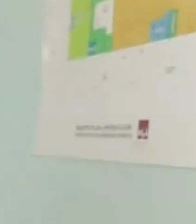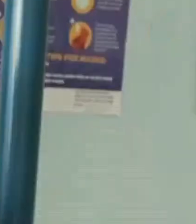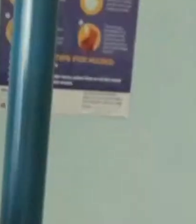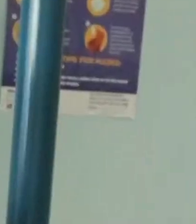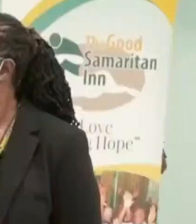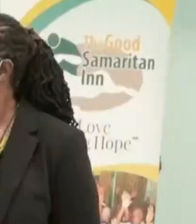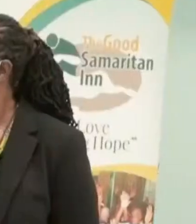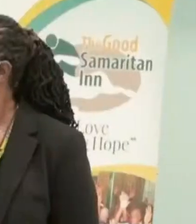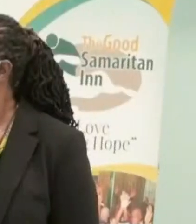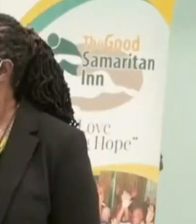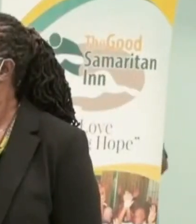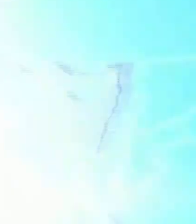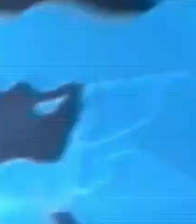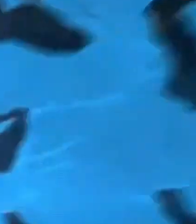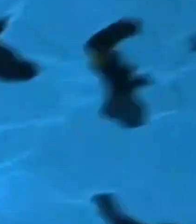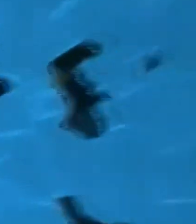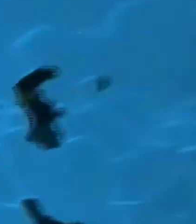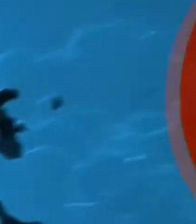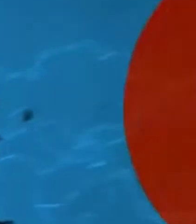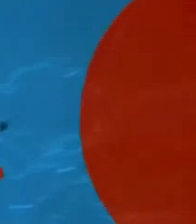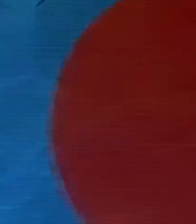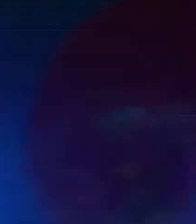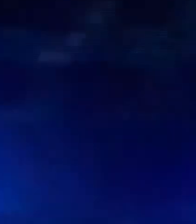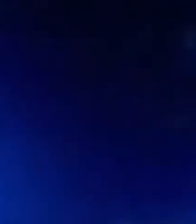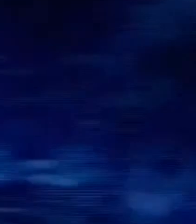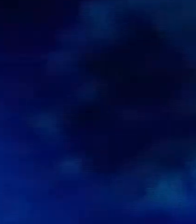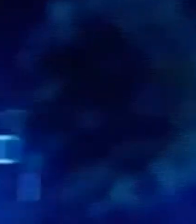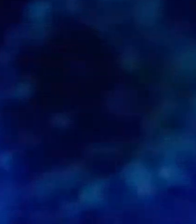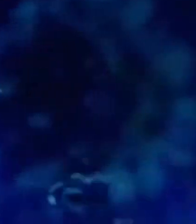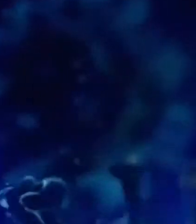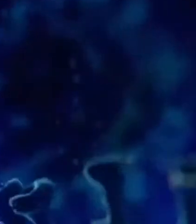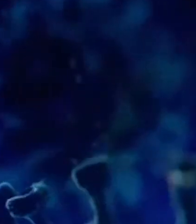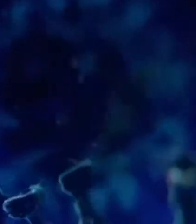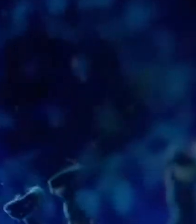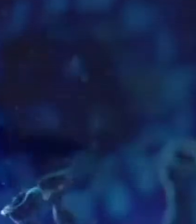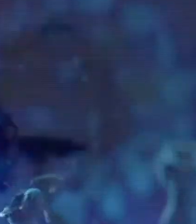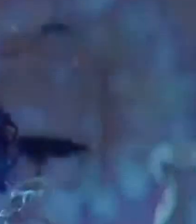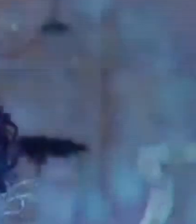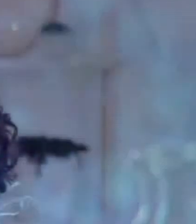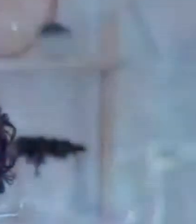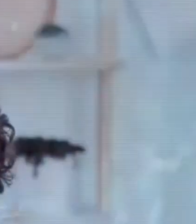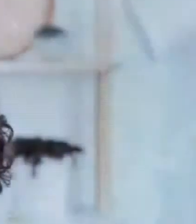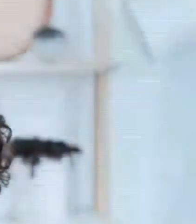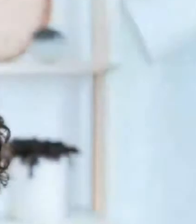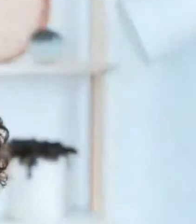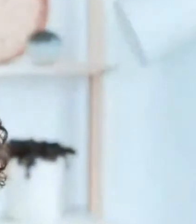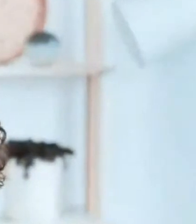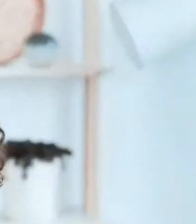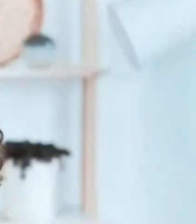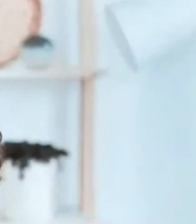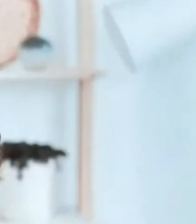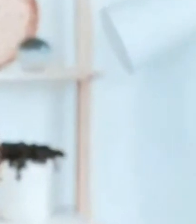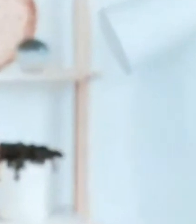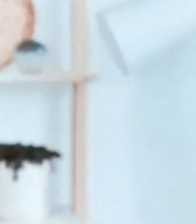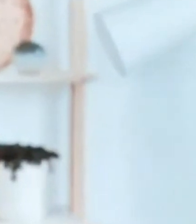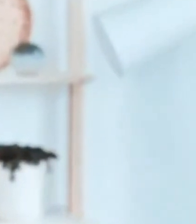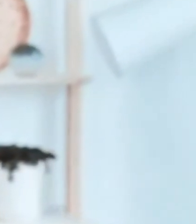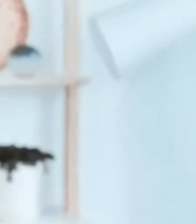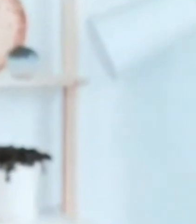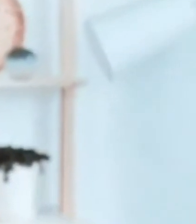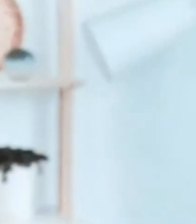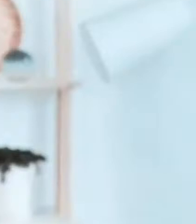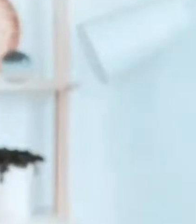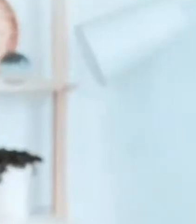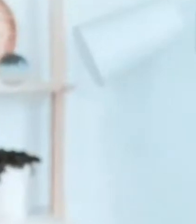all the facts. Don't listen to the rumors. As COVID-19 cases increase, persons may be required to self-isolate at home.